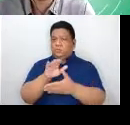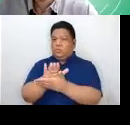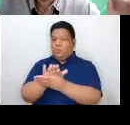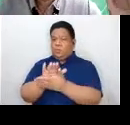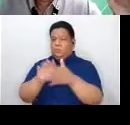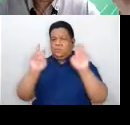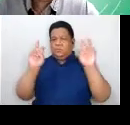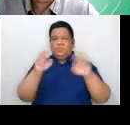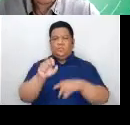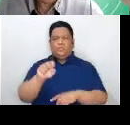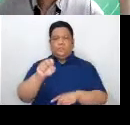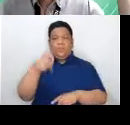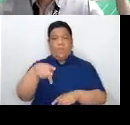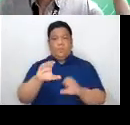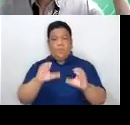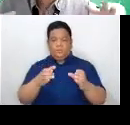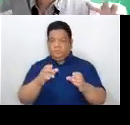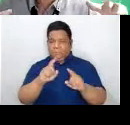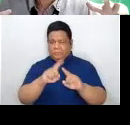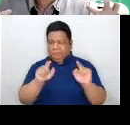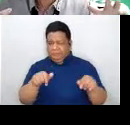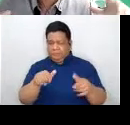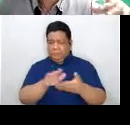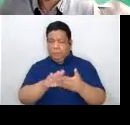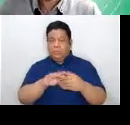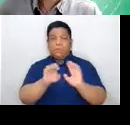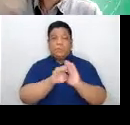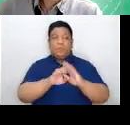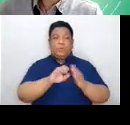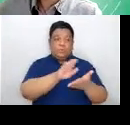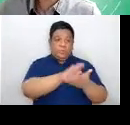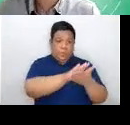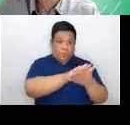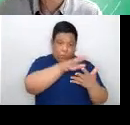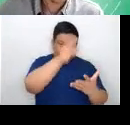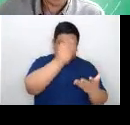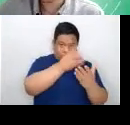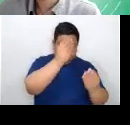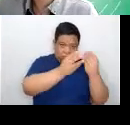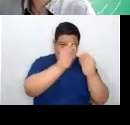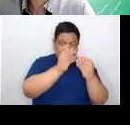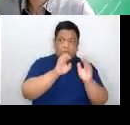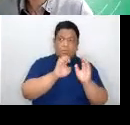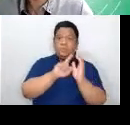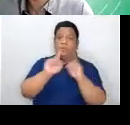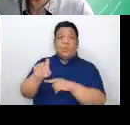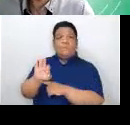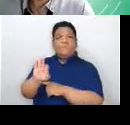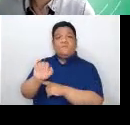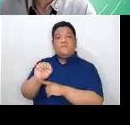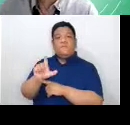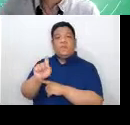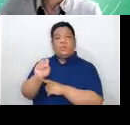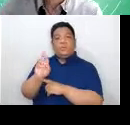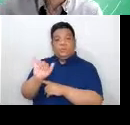often. But the idea was you learn something in school, and if you went to a factory which you wanted to work in, as an adult, you